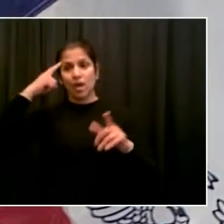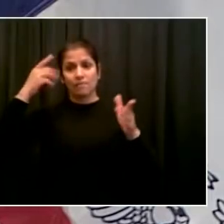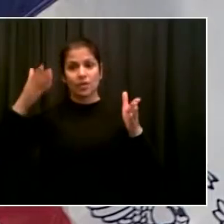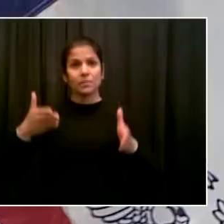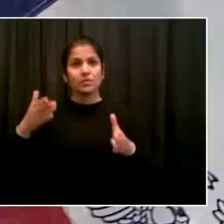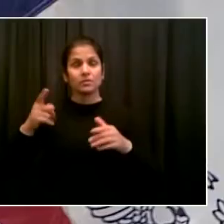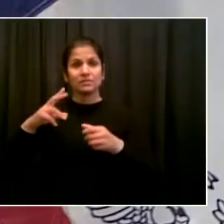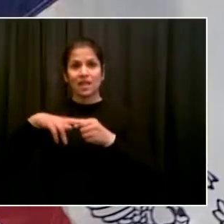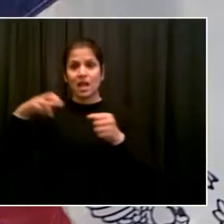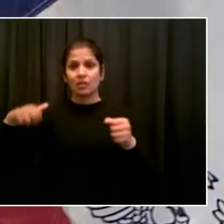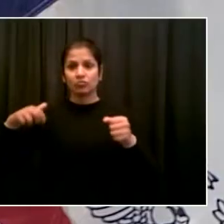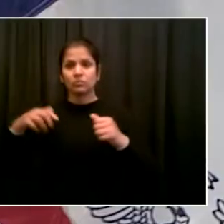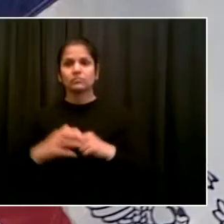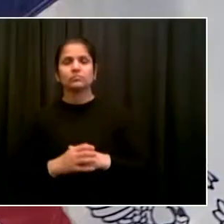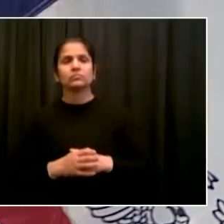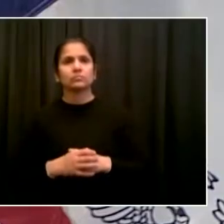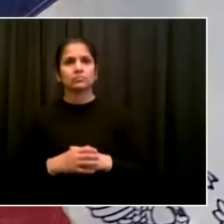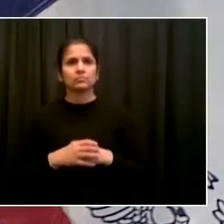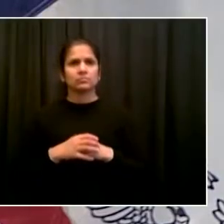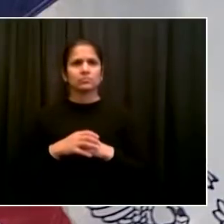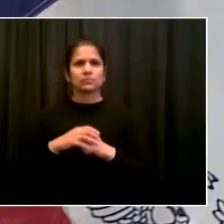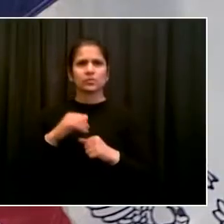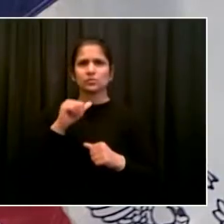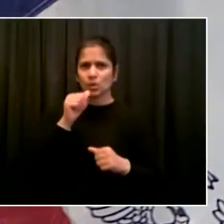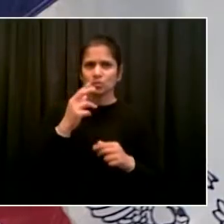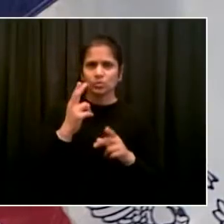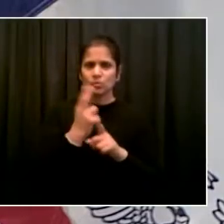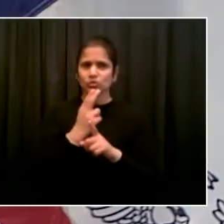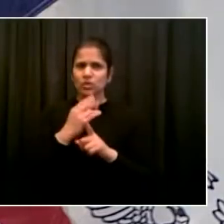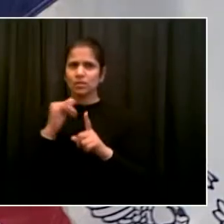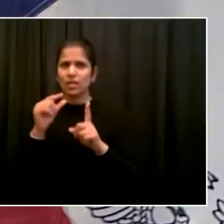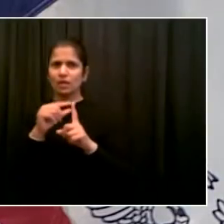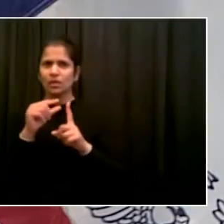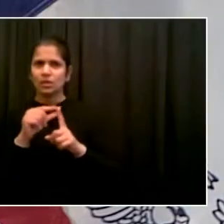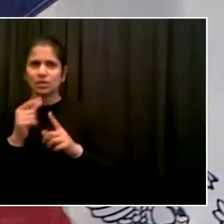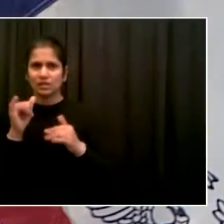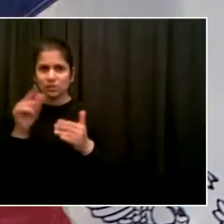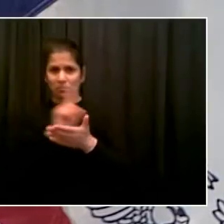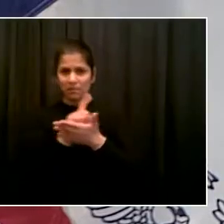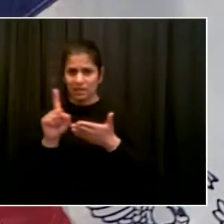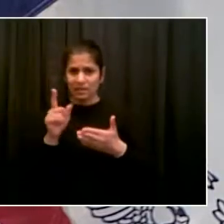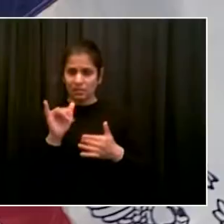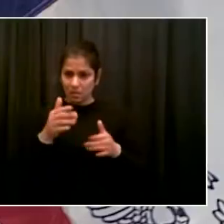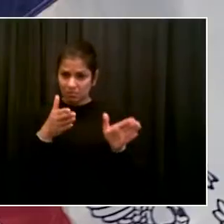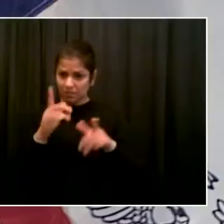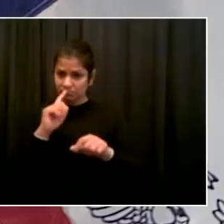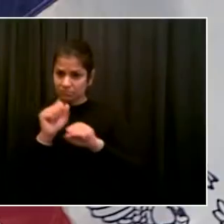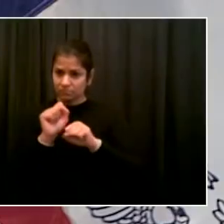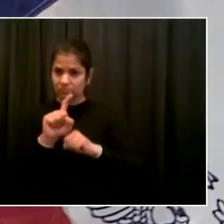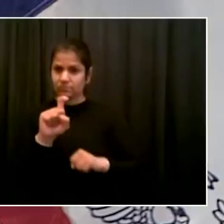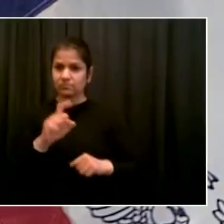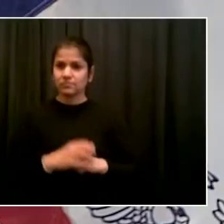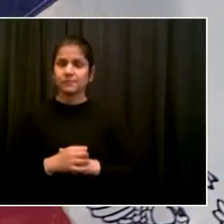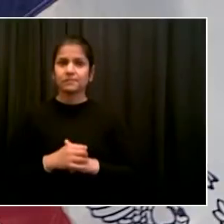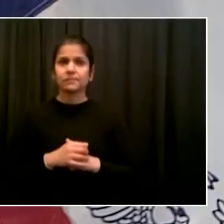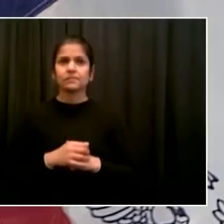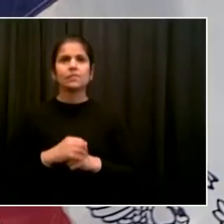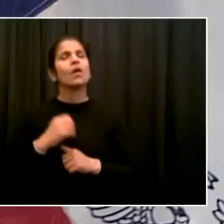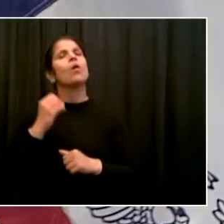Are you prepared to do so this morning? And if so, doesn't that deprive the governor of due process under the